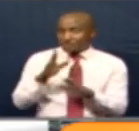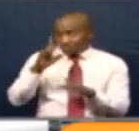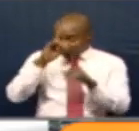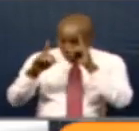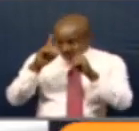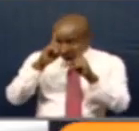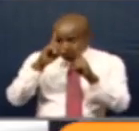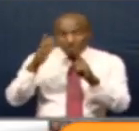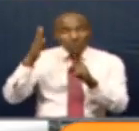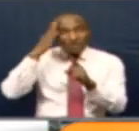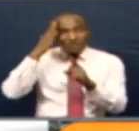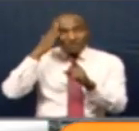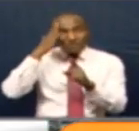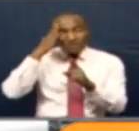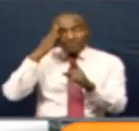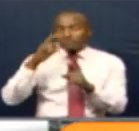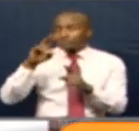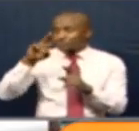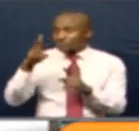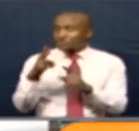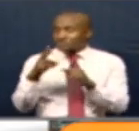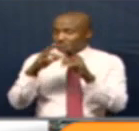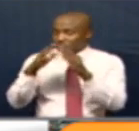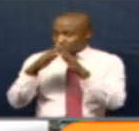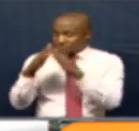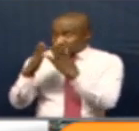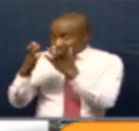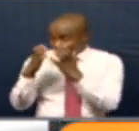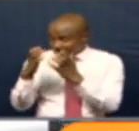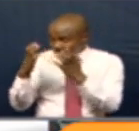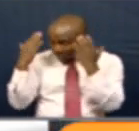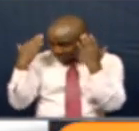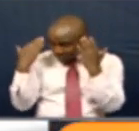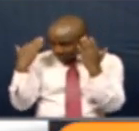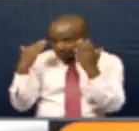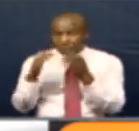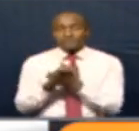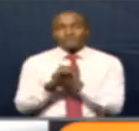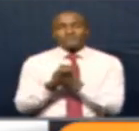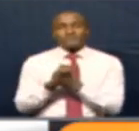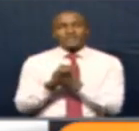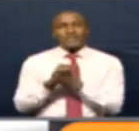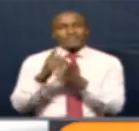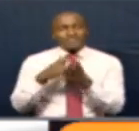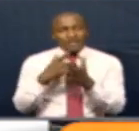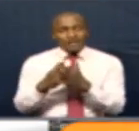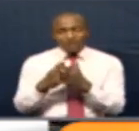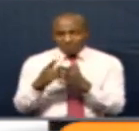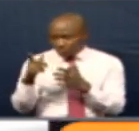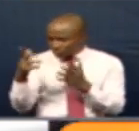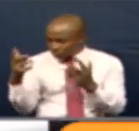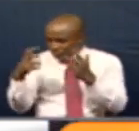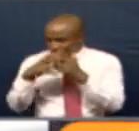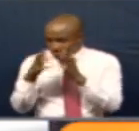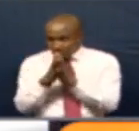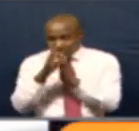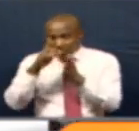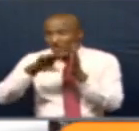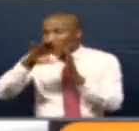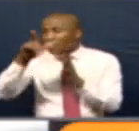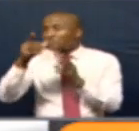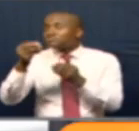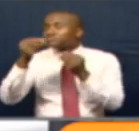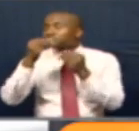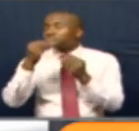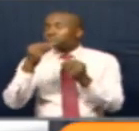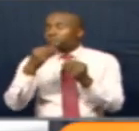we know that there are 2,000 units that are needed in Meru, mm-hmm. all right? And then we match that against what the counties are giving us, because as you